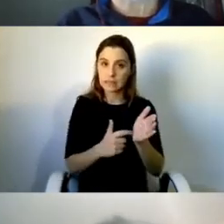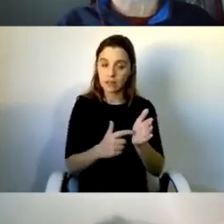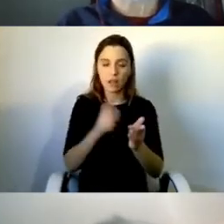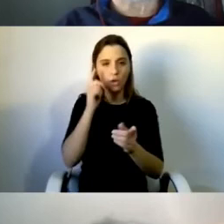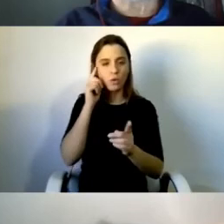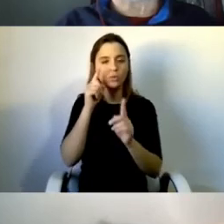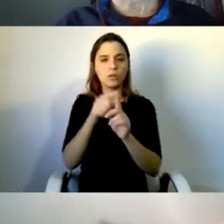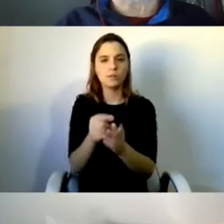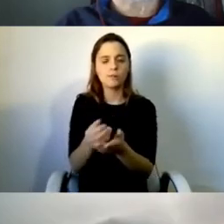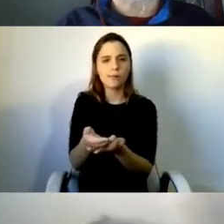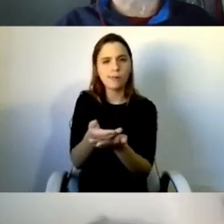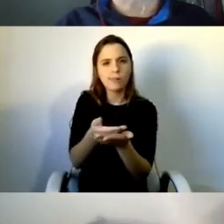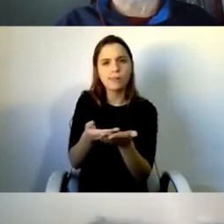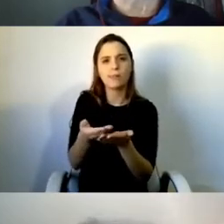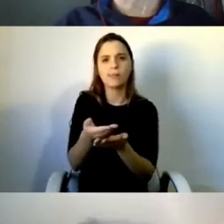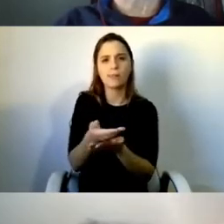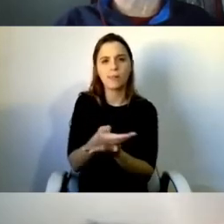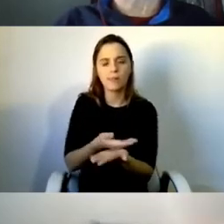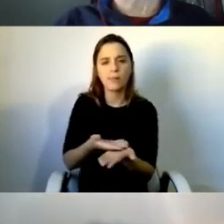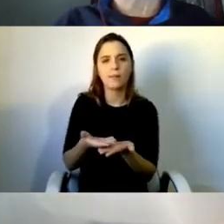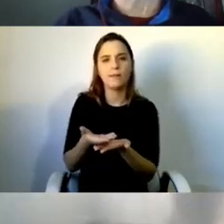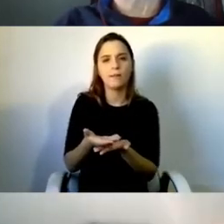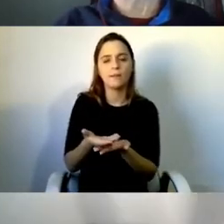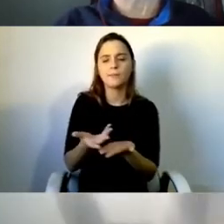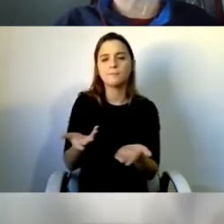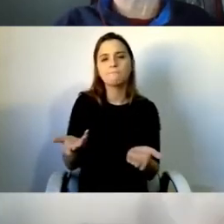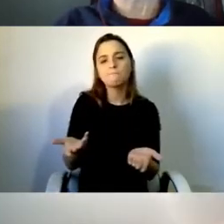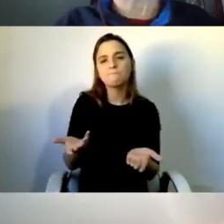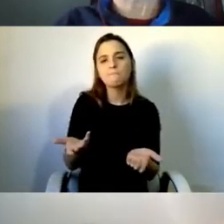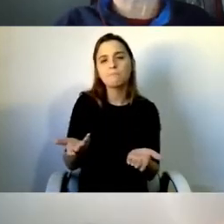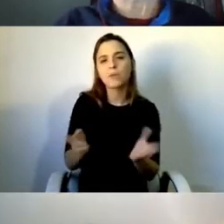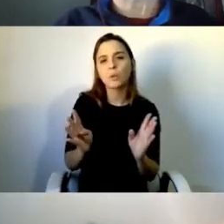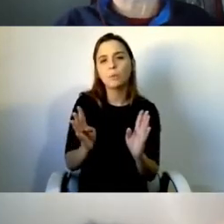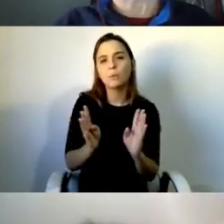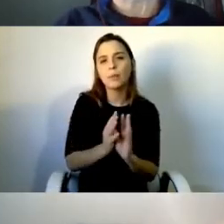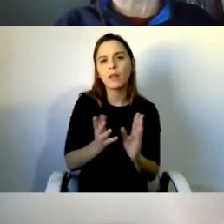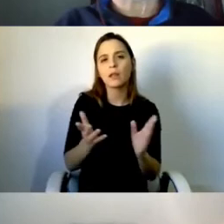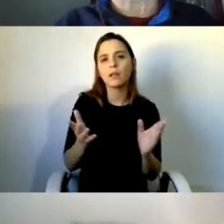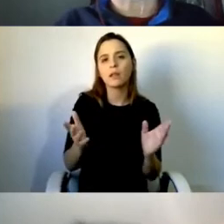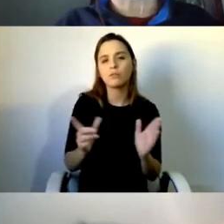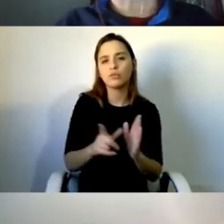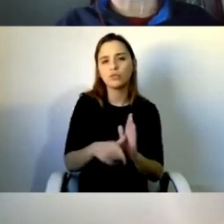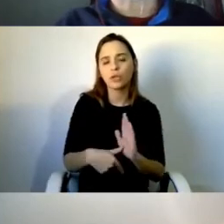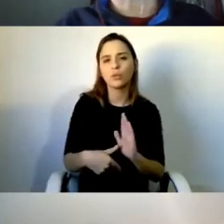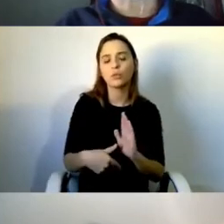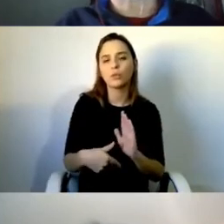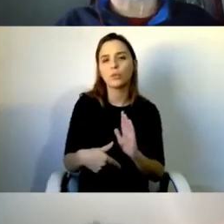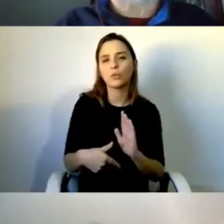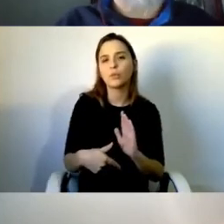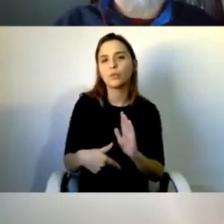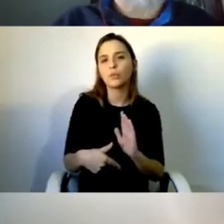with the steering committee of the project the number of hours they